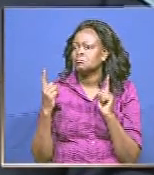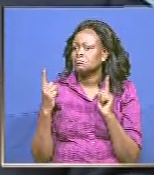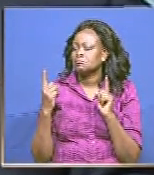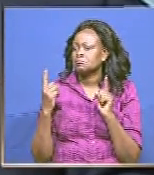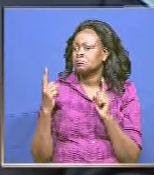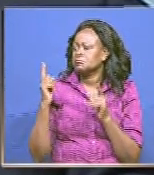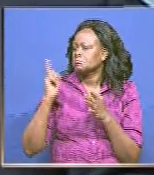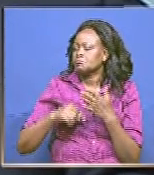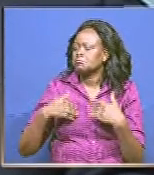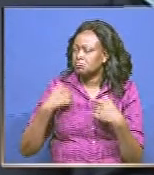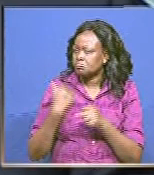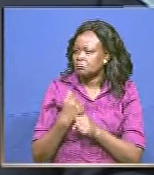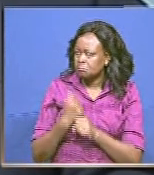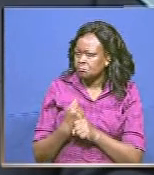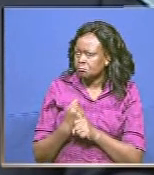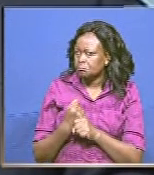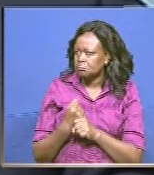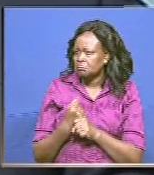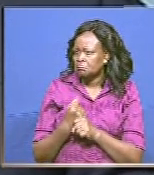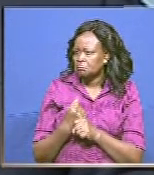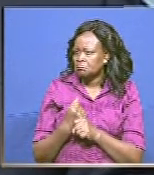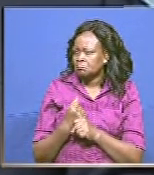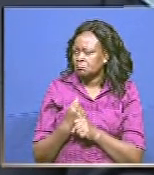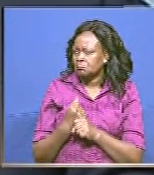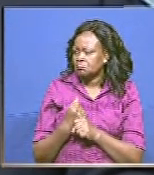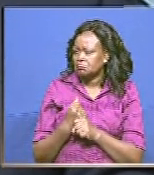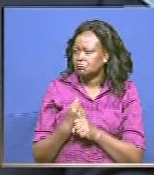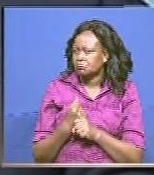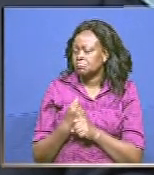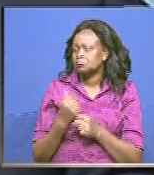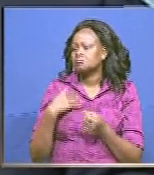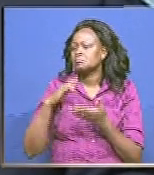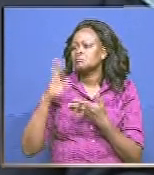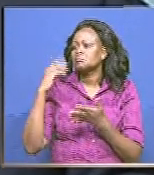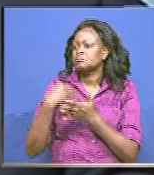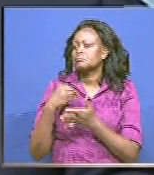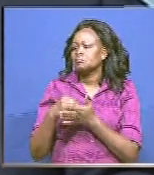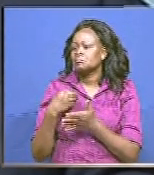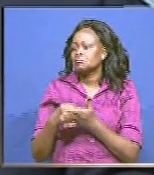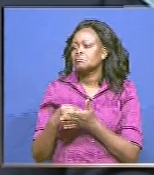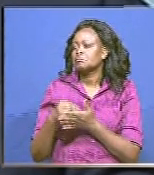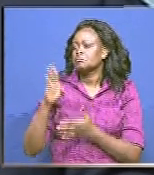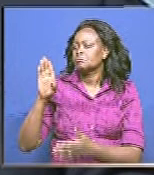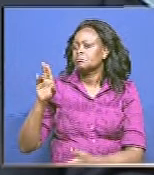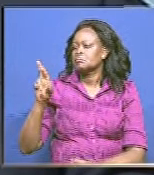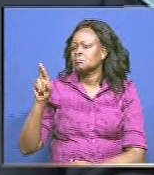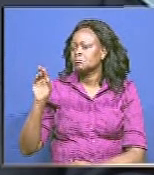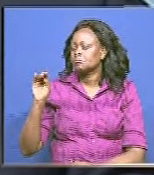What we've done now, just look at what Kwale probably has done in putting more money on bursaries, mm-hmm.